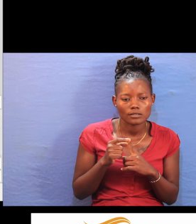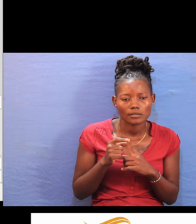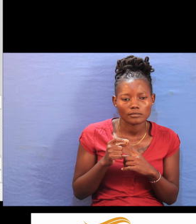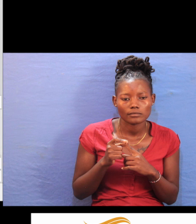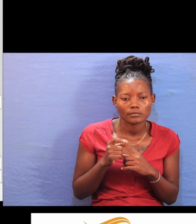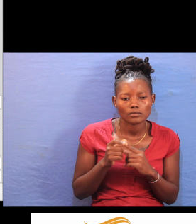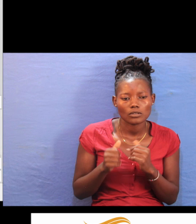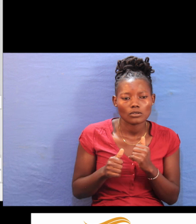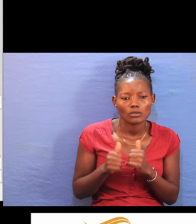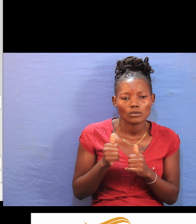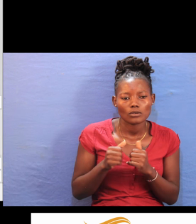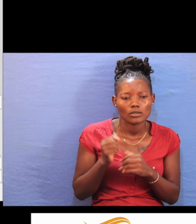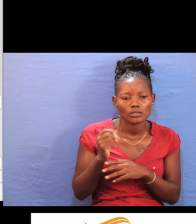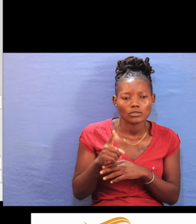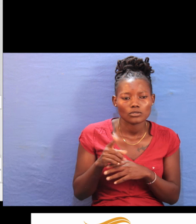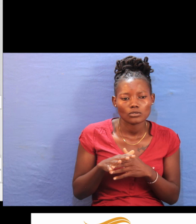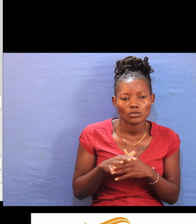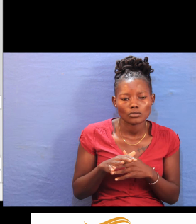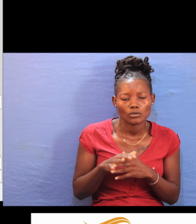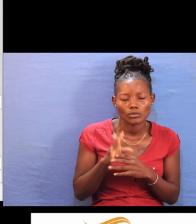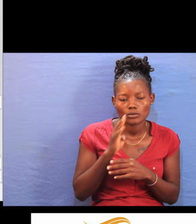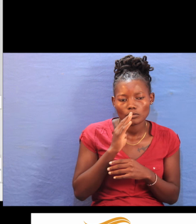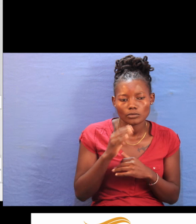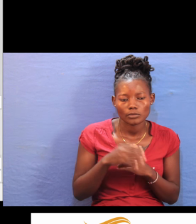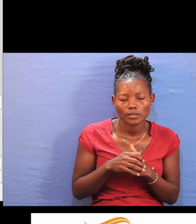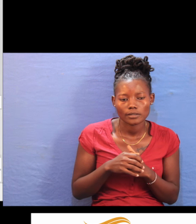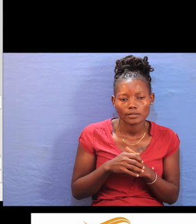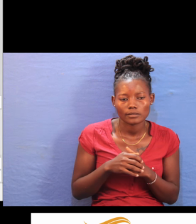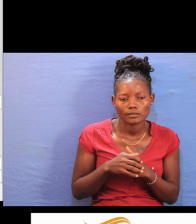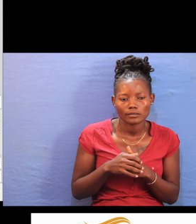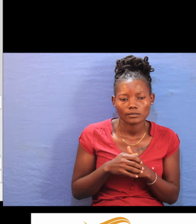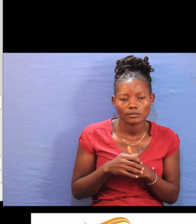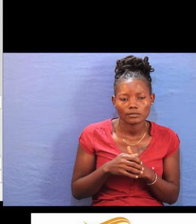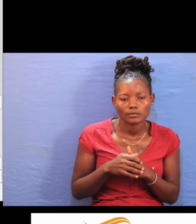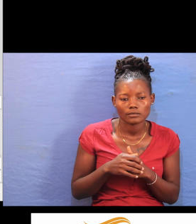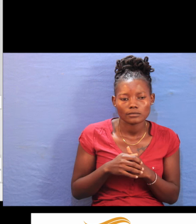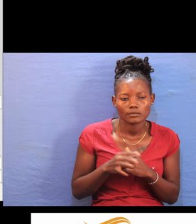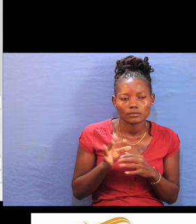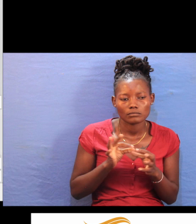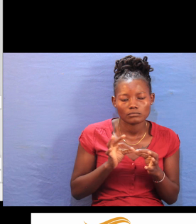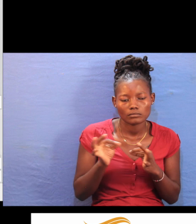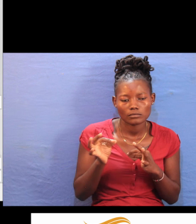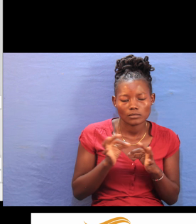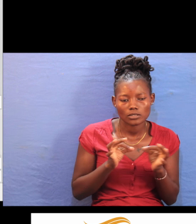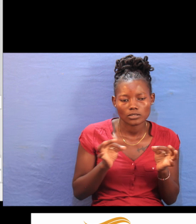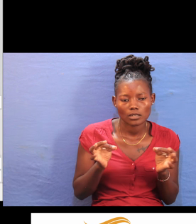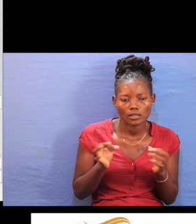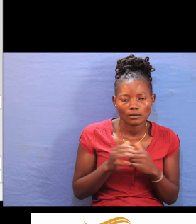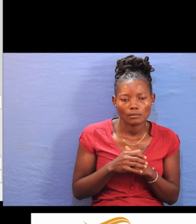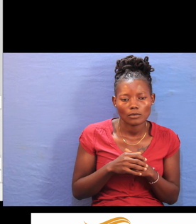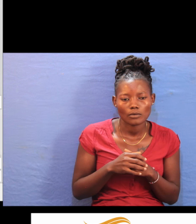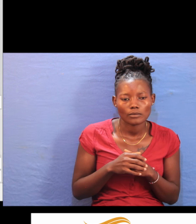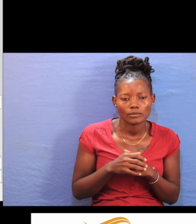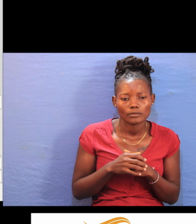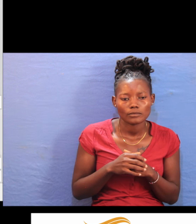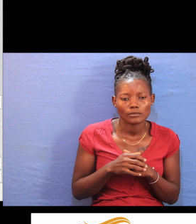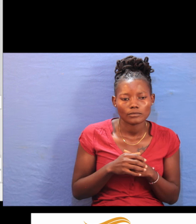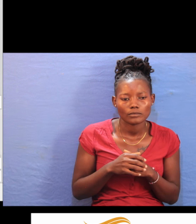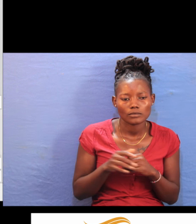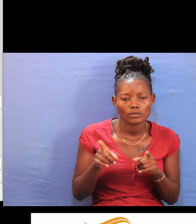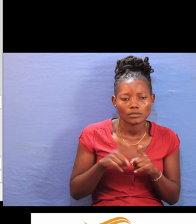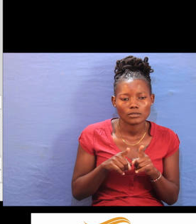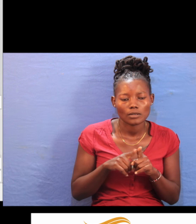sports. Um, Other sports, team sports, oftentimes you may need to somehow set goals as